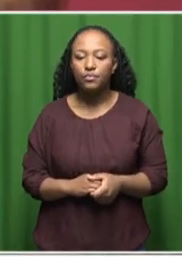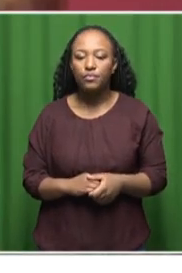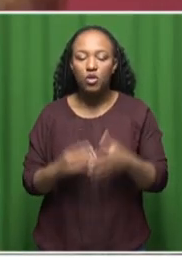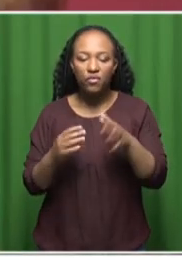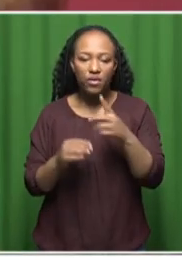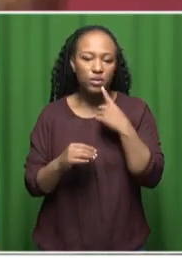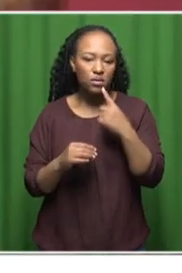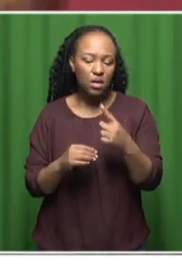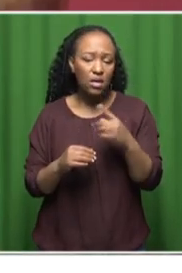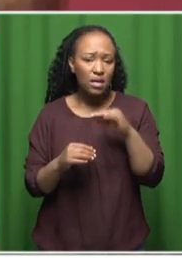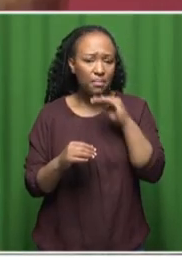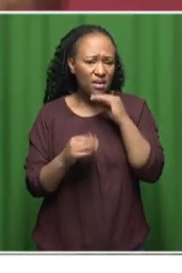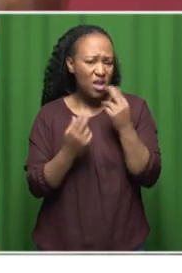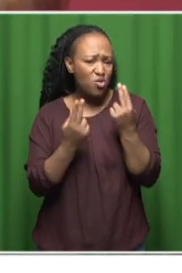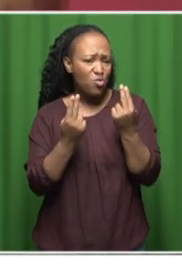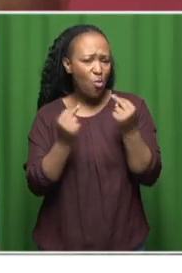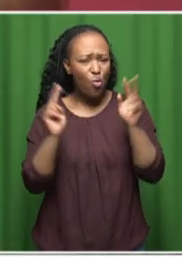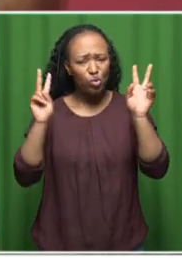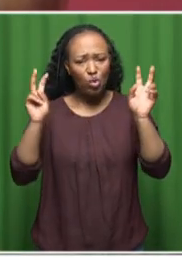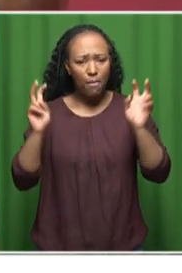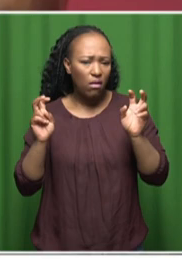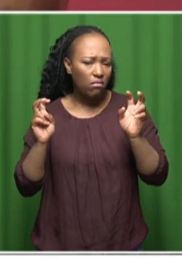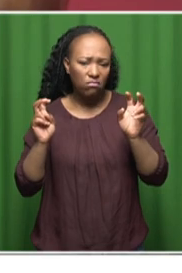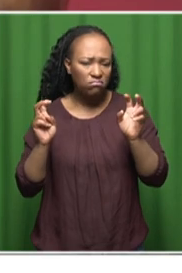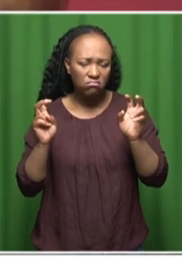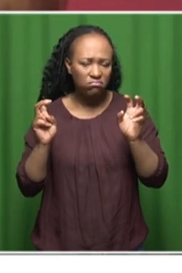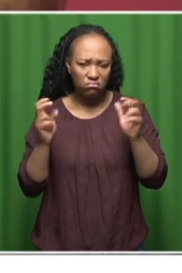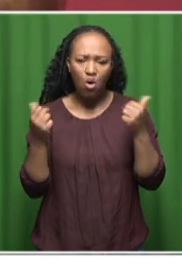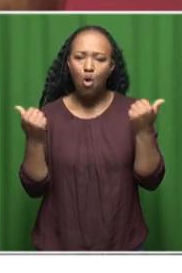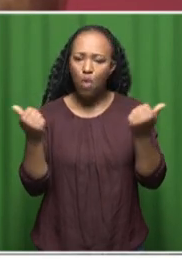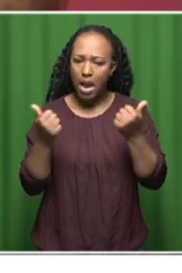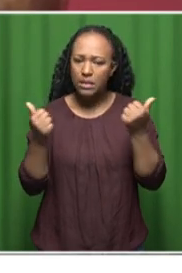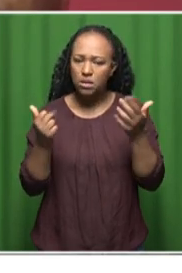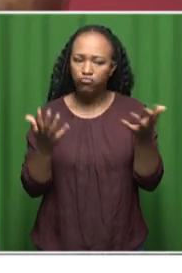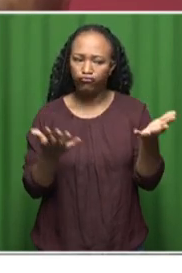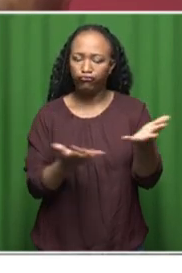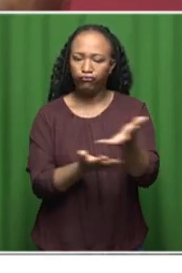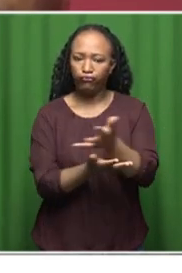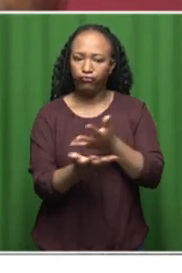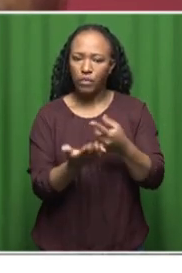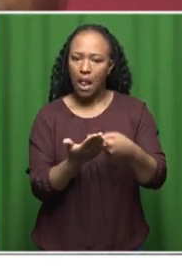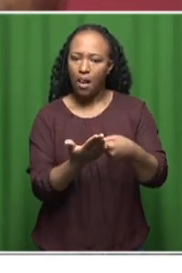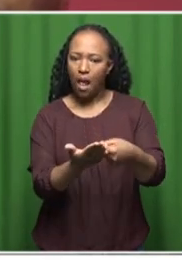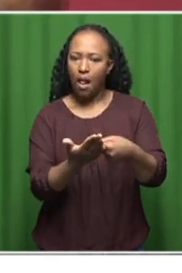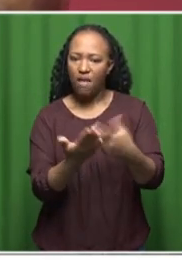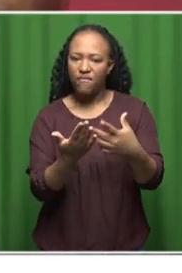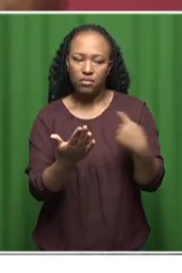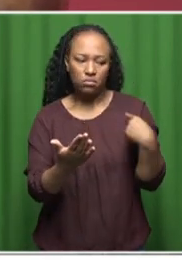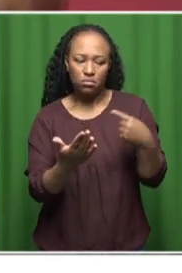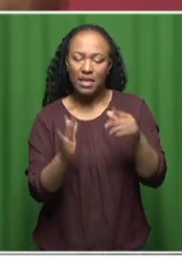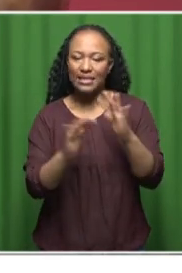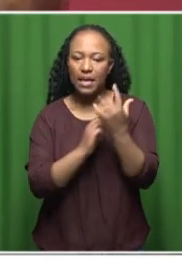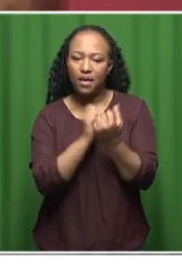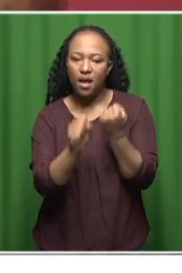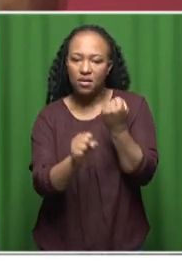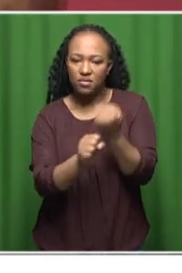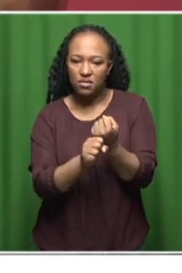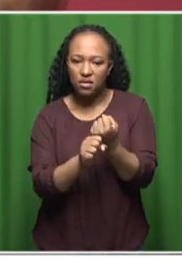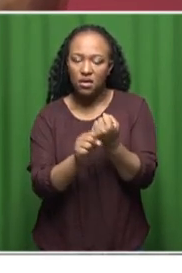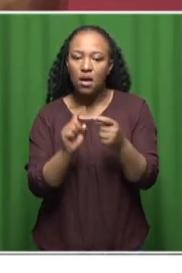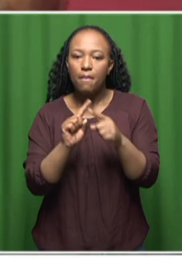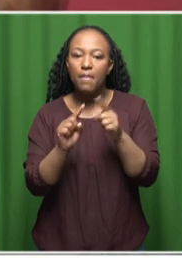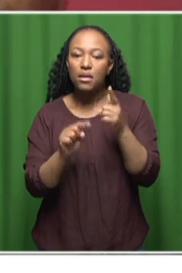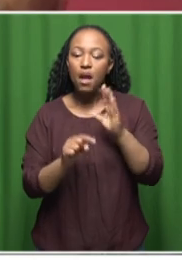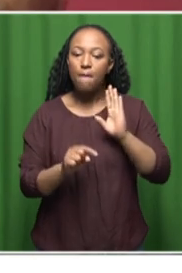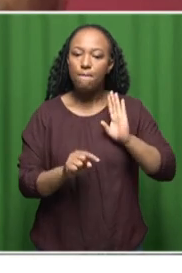a new conversation. I mean, there were already talks of this kind of a merger about a decade ago. But at the time, it came from the